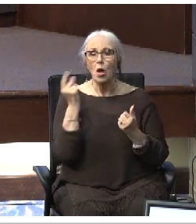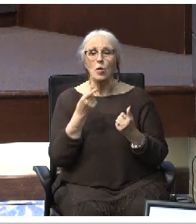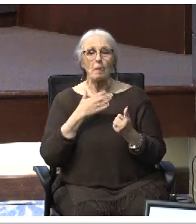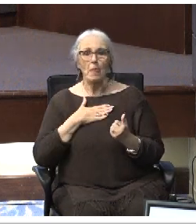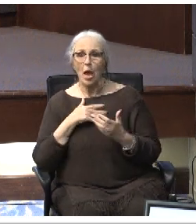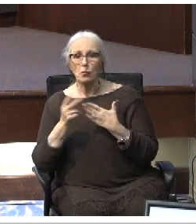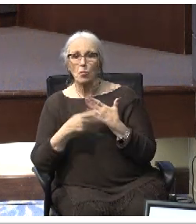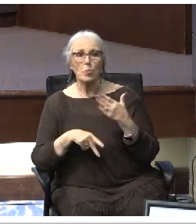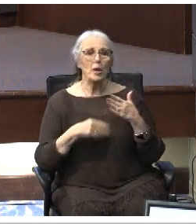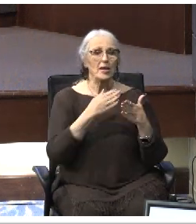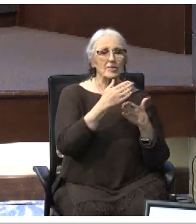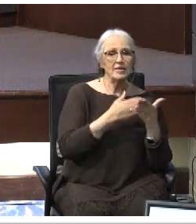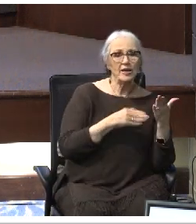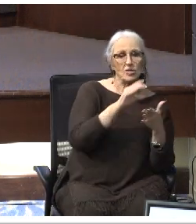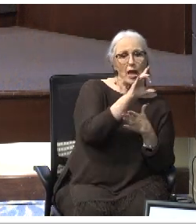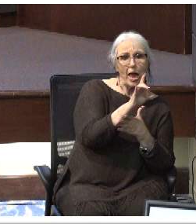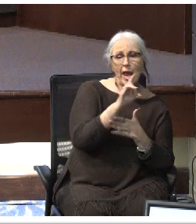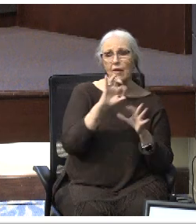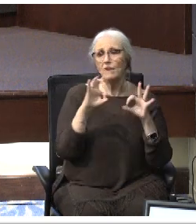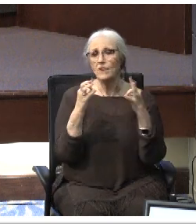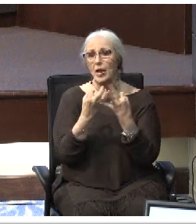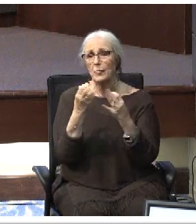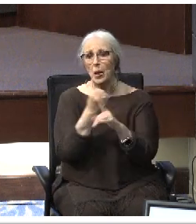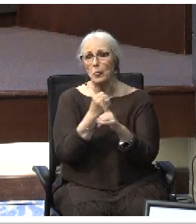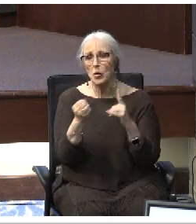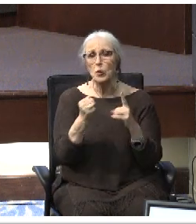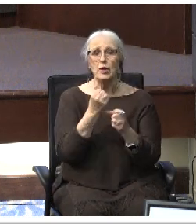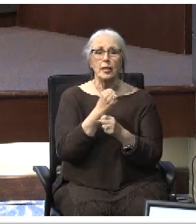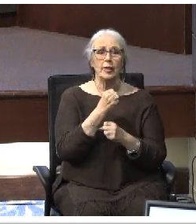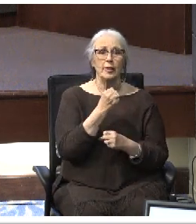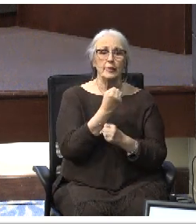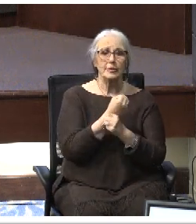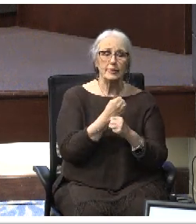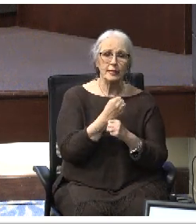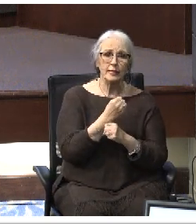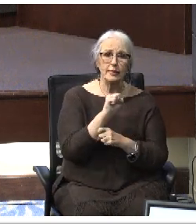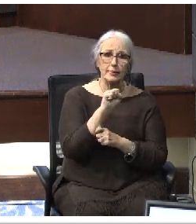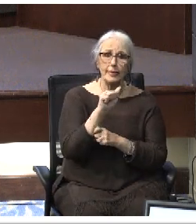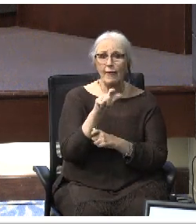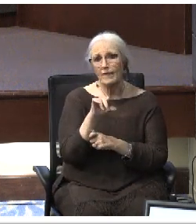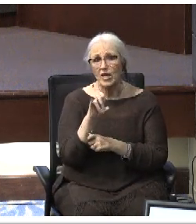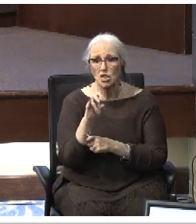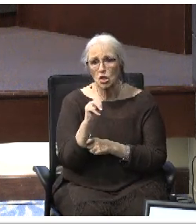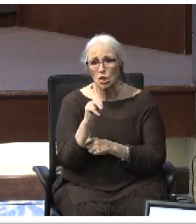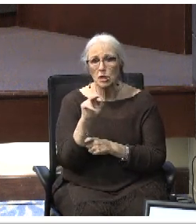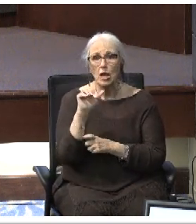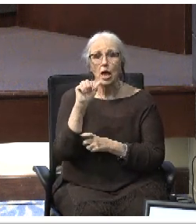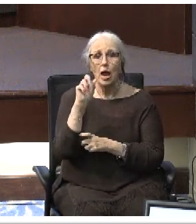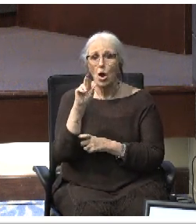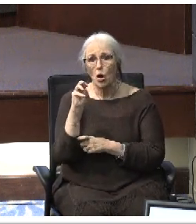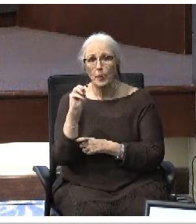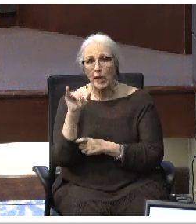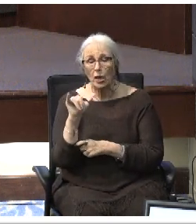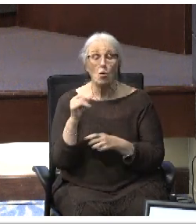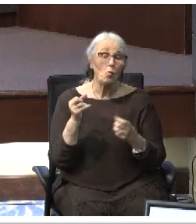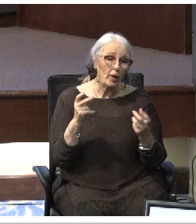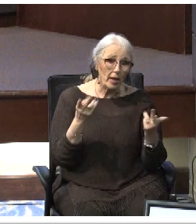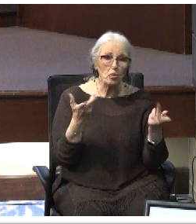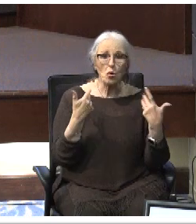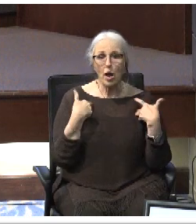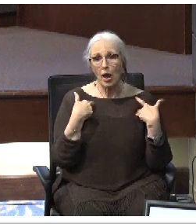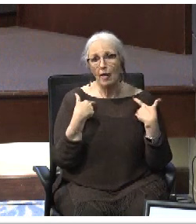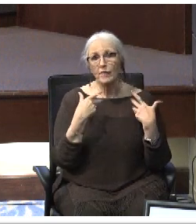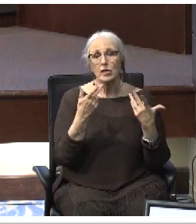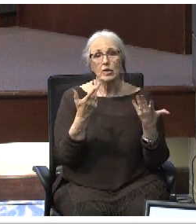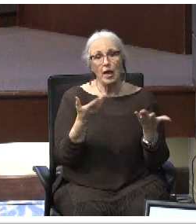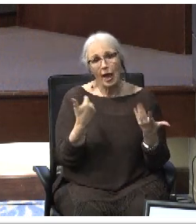Section 8 or Family Abuse Center or Salvation Army, they were told, okay, you have this assistance, now go out and find a unit